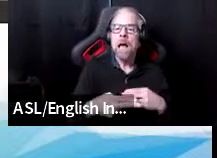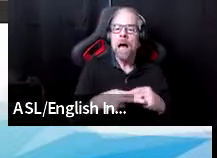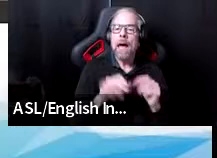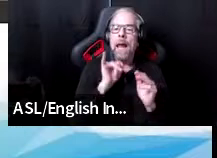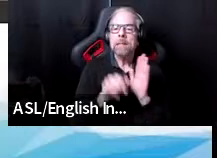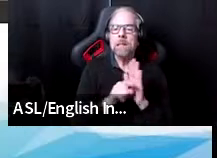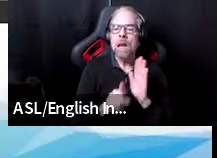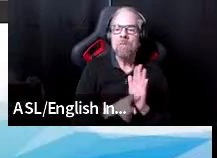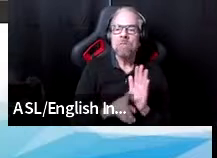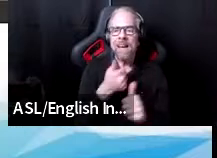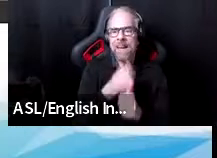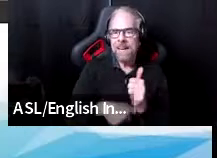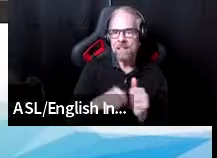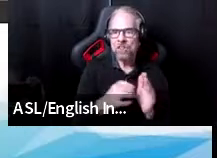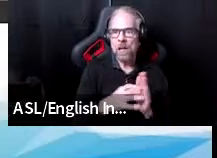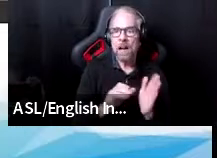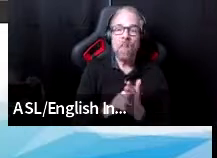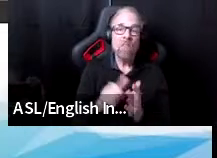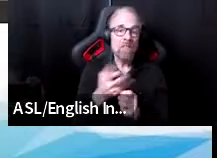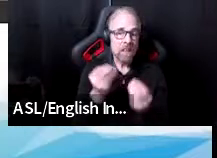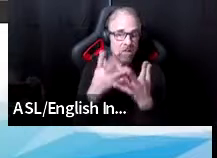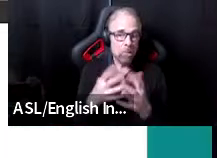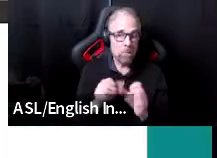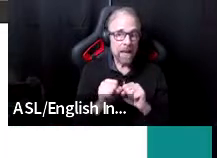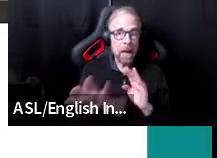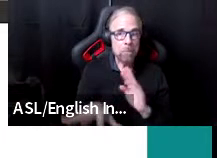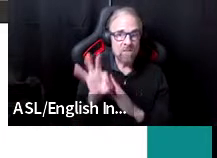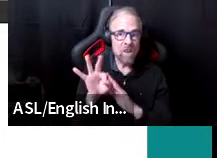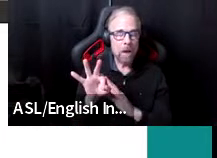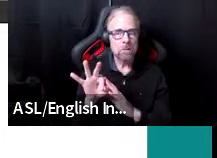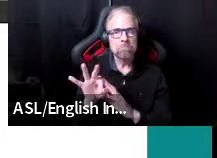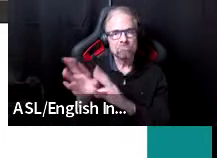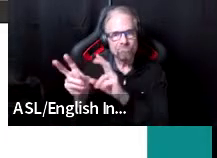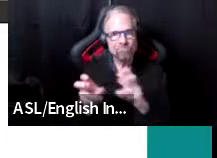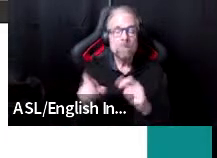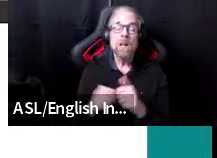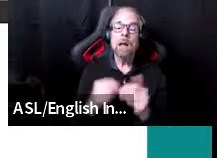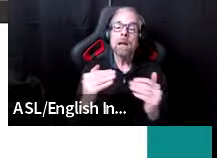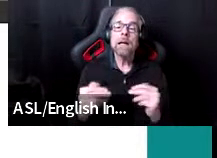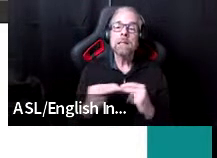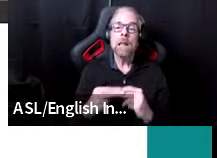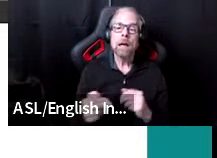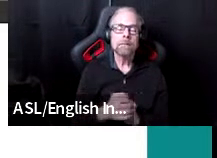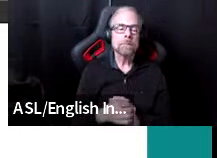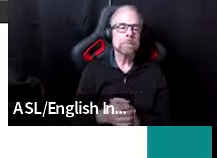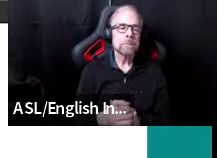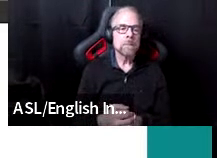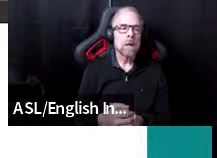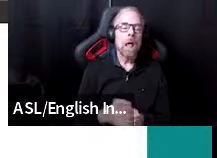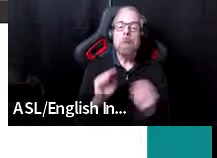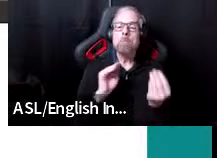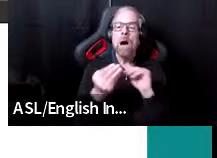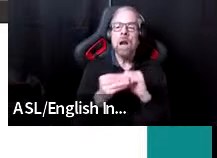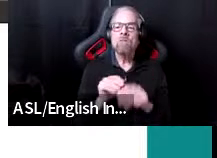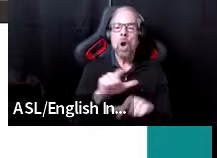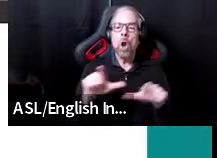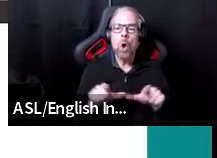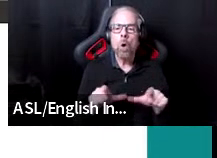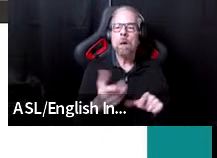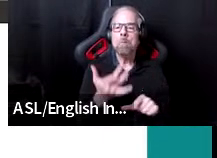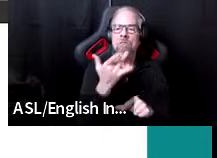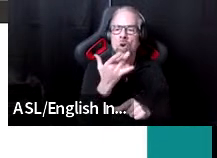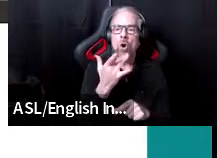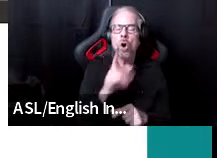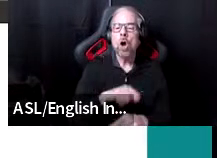exact section the information can be found in. Next slide. The modified locally preferred alternative, or